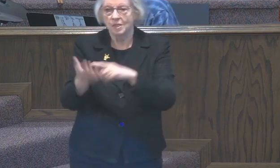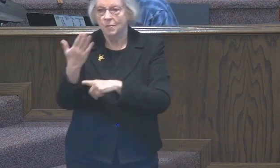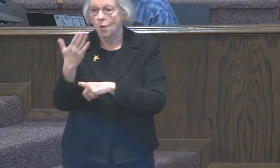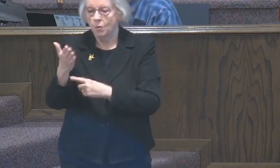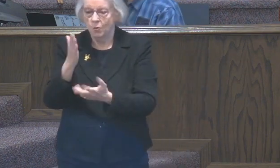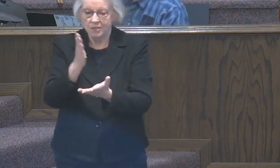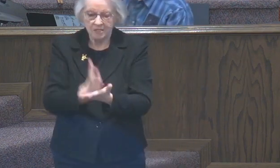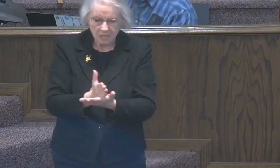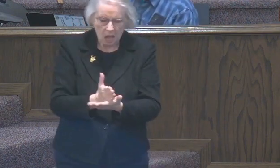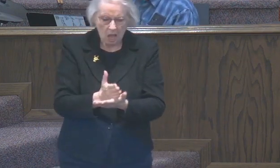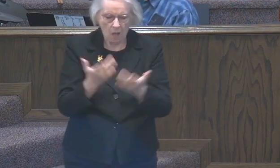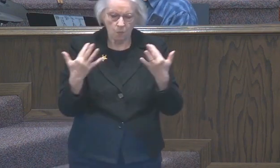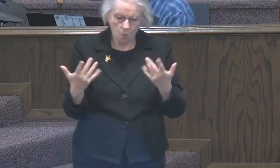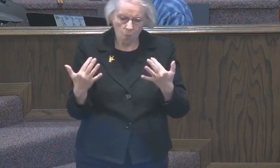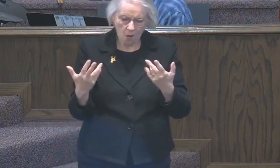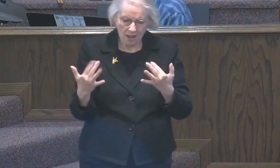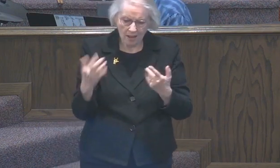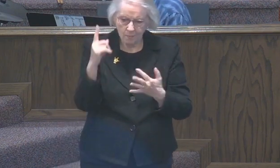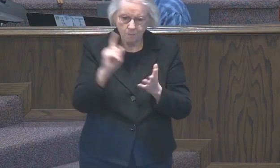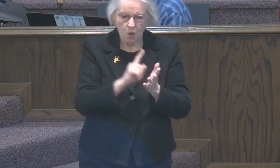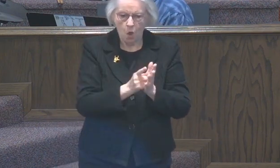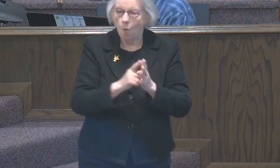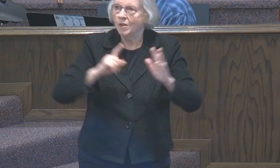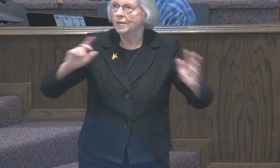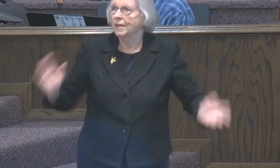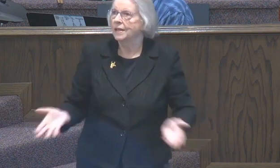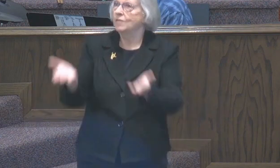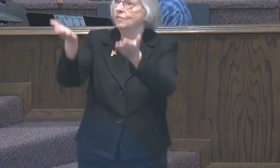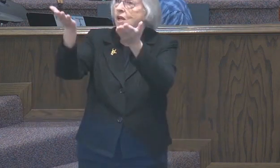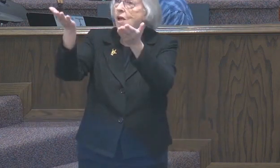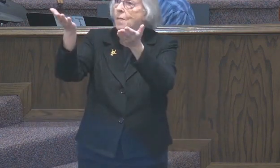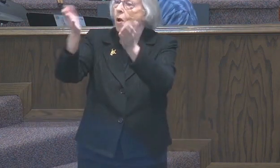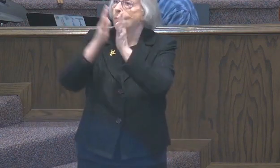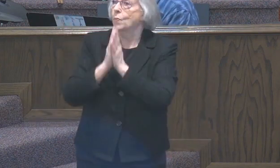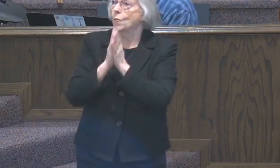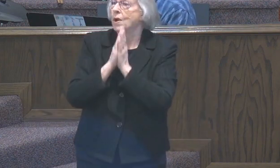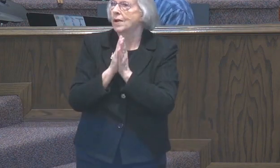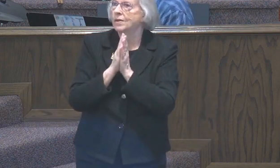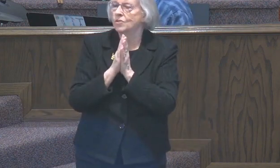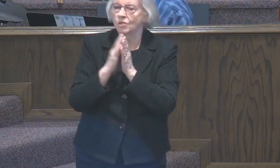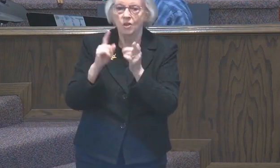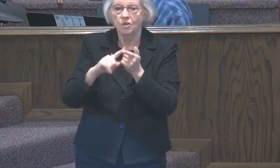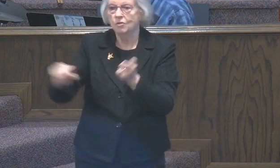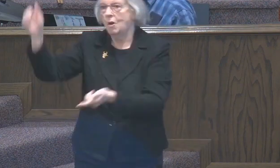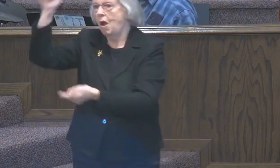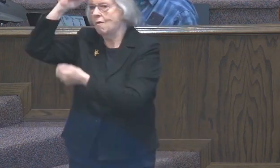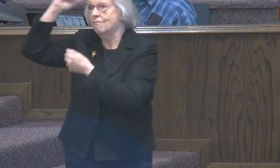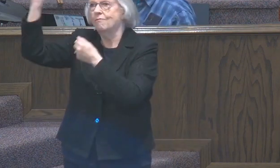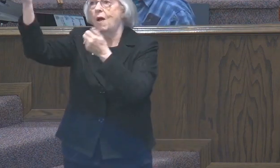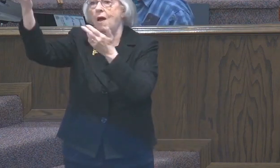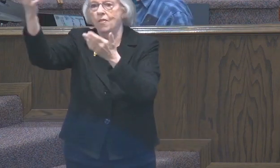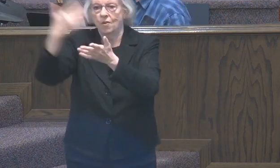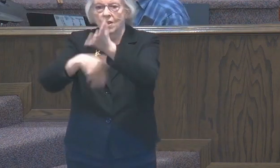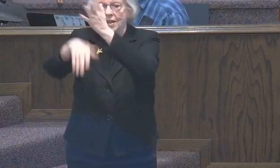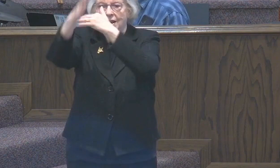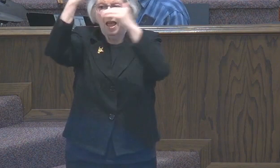our voices to our Father in heaven and pour out our heart to Him. I